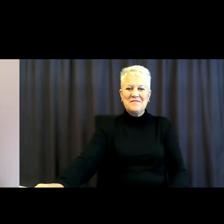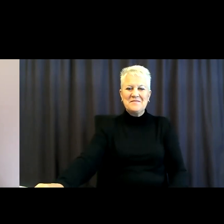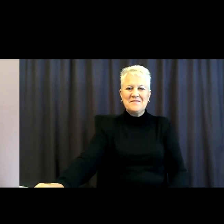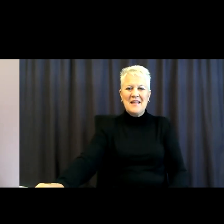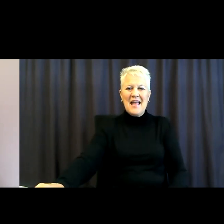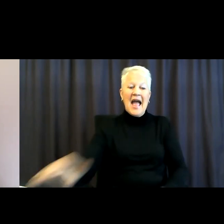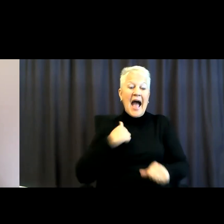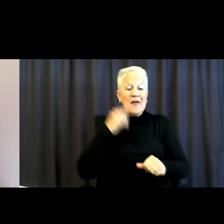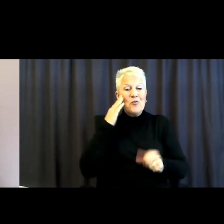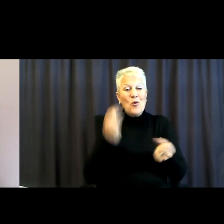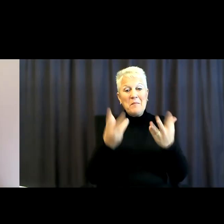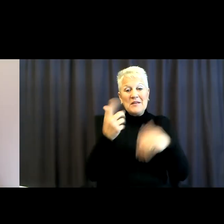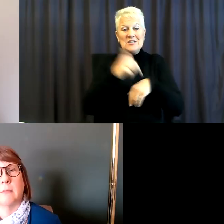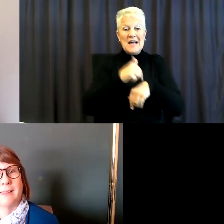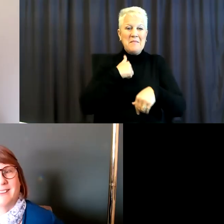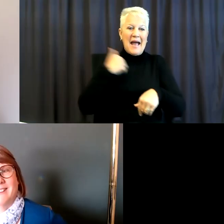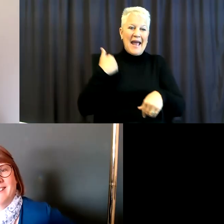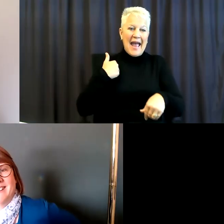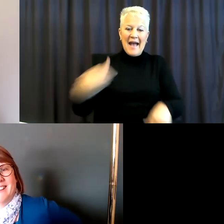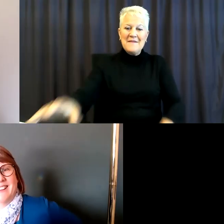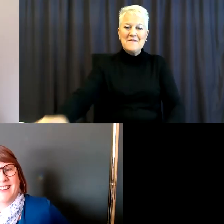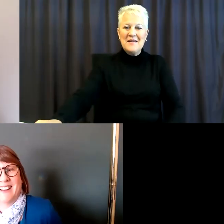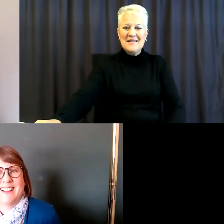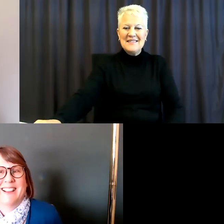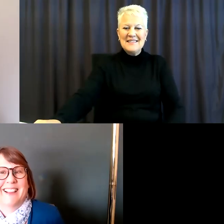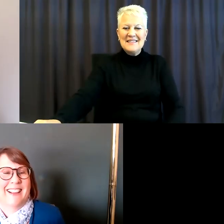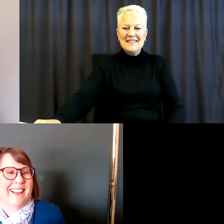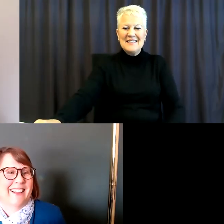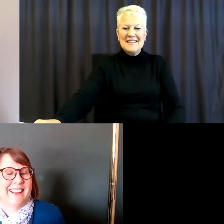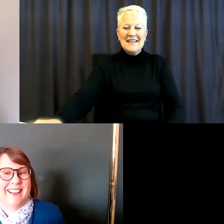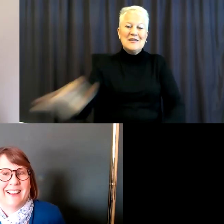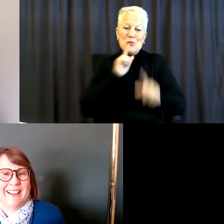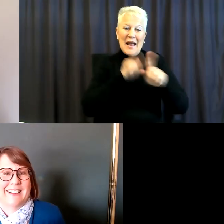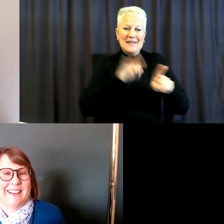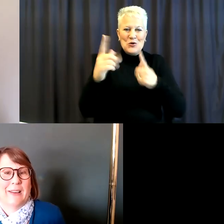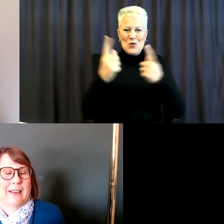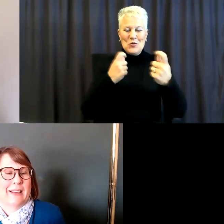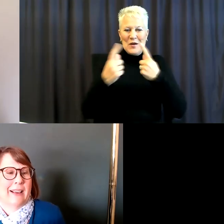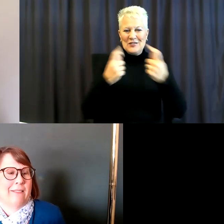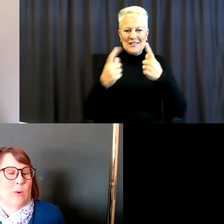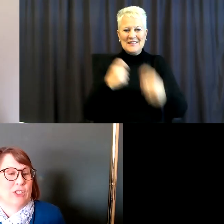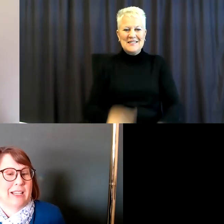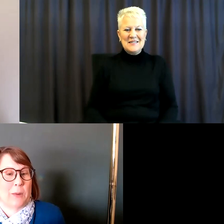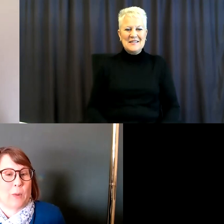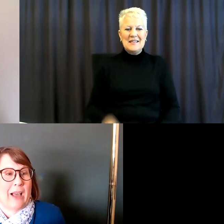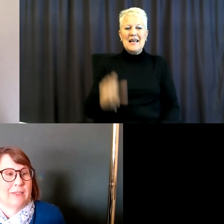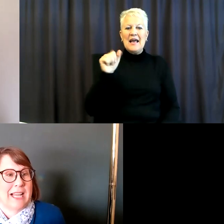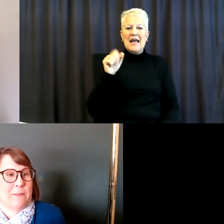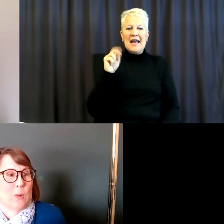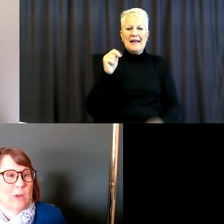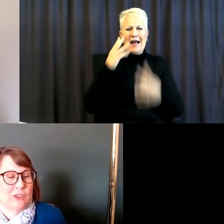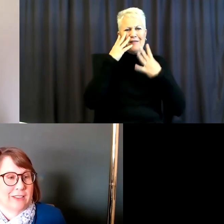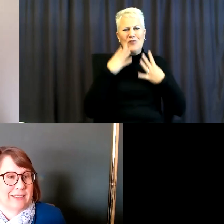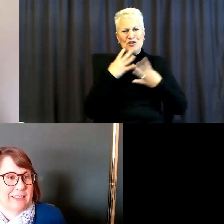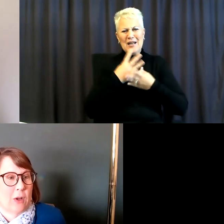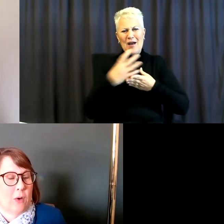I don't know how much time I might have to answer questions. Unfortunately, we're out of time